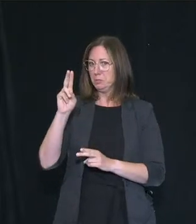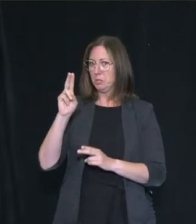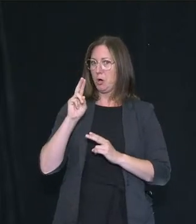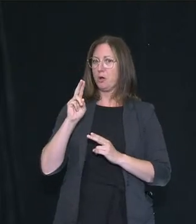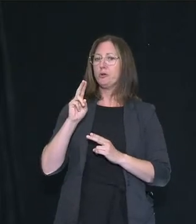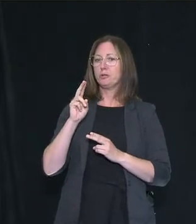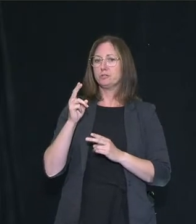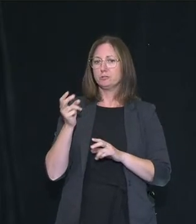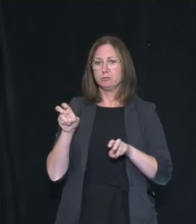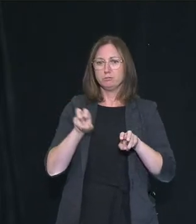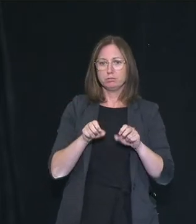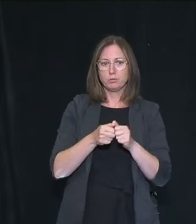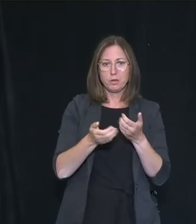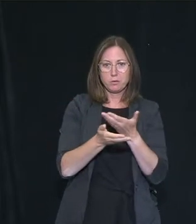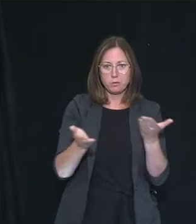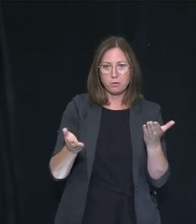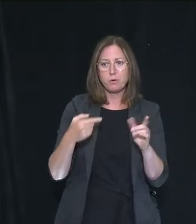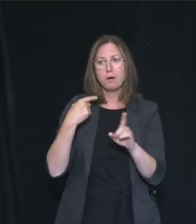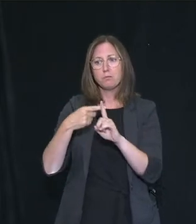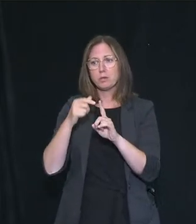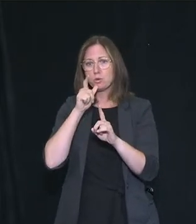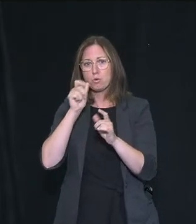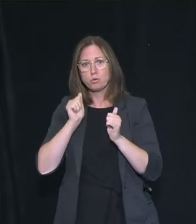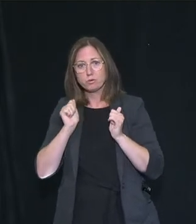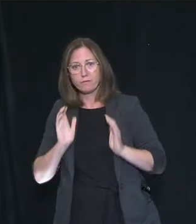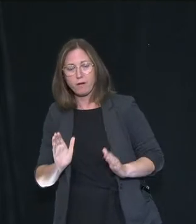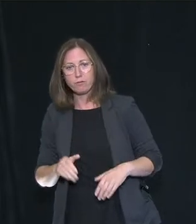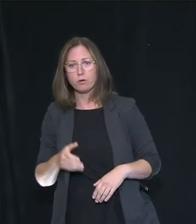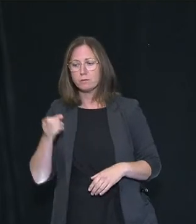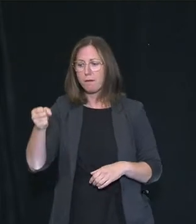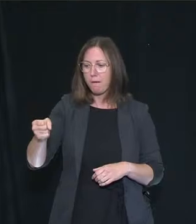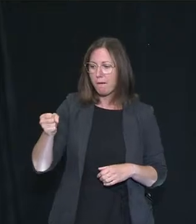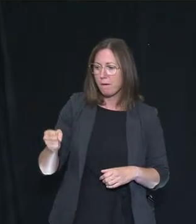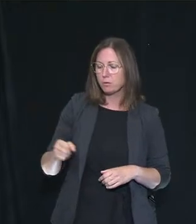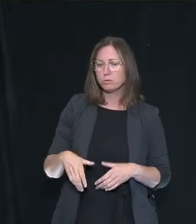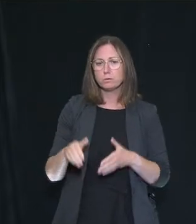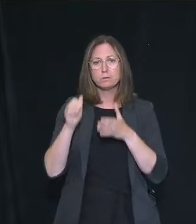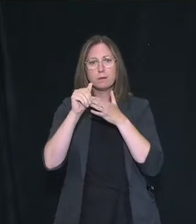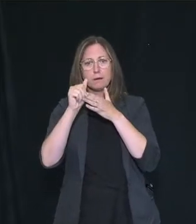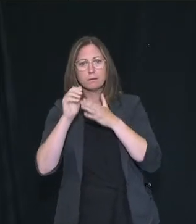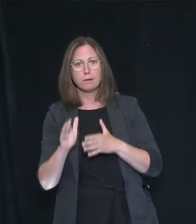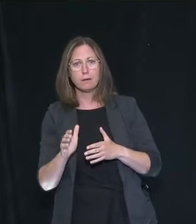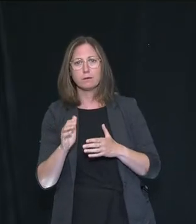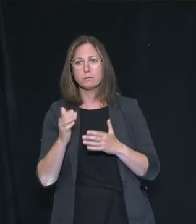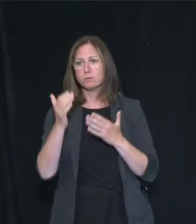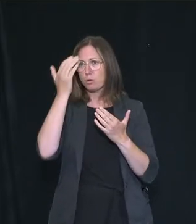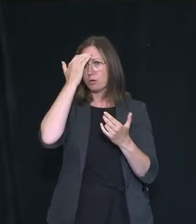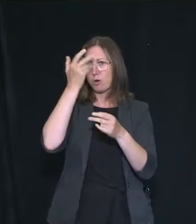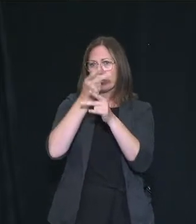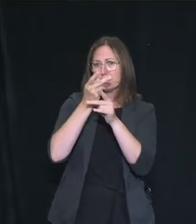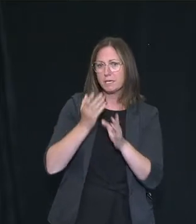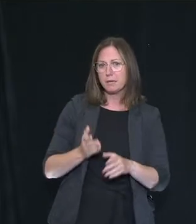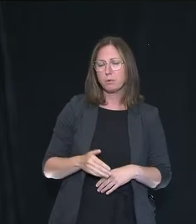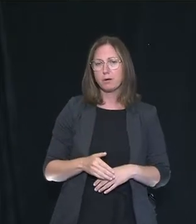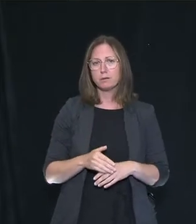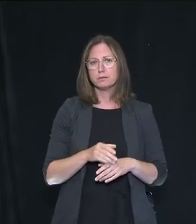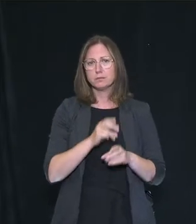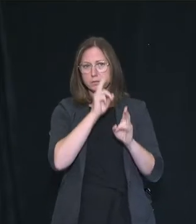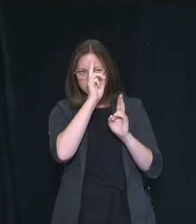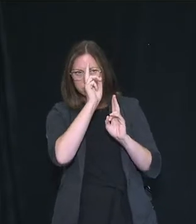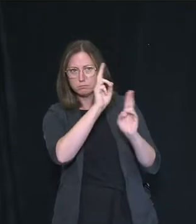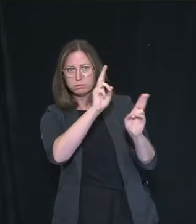be joined by survivors, elders, leaders, knowledge keepers,